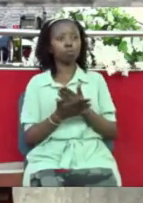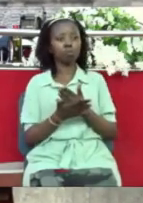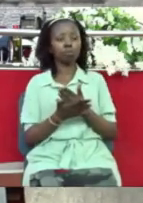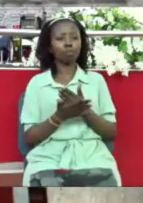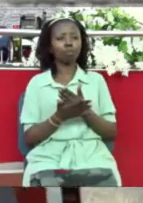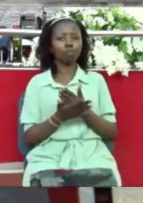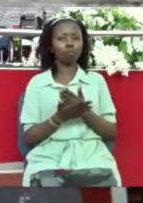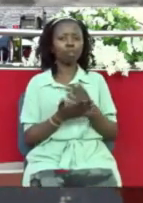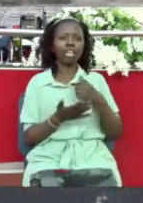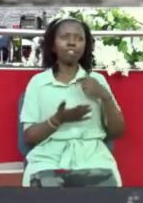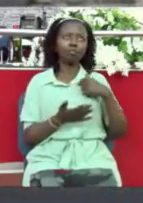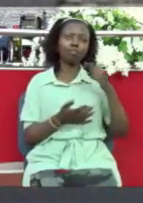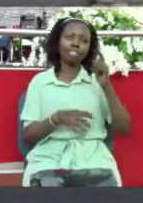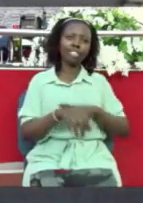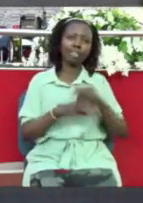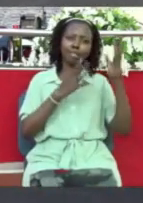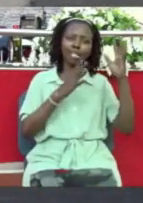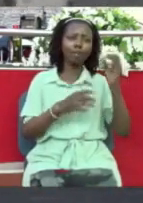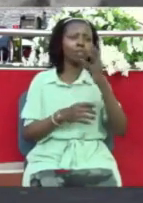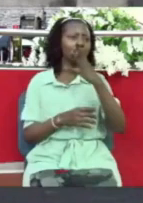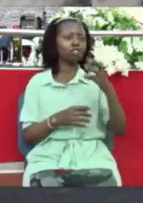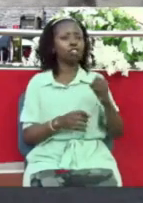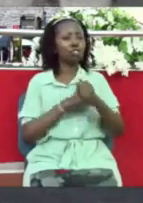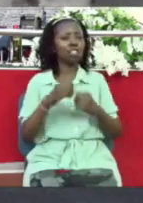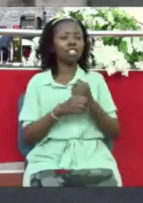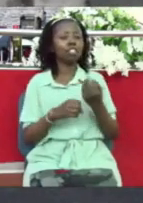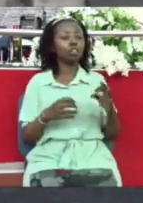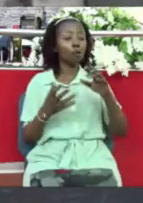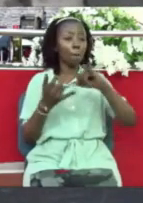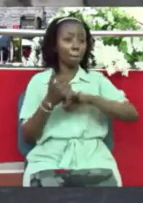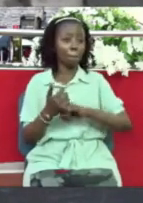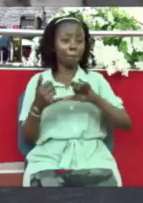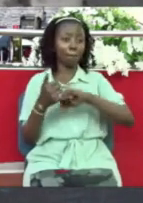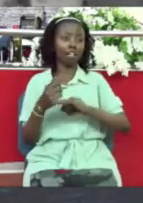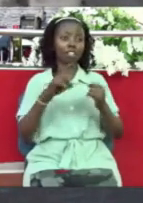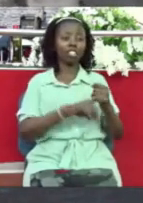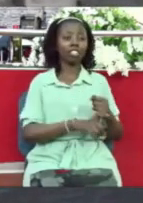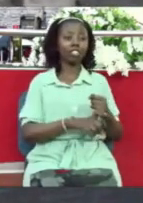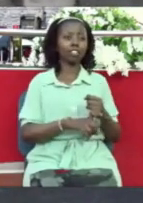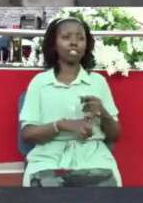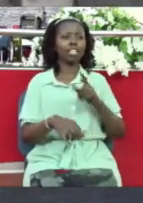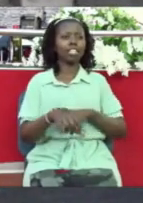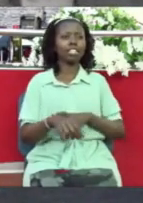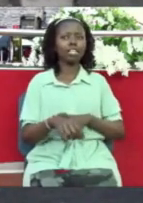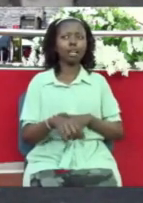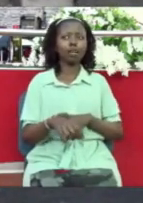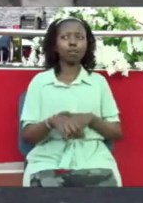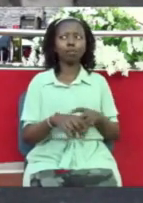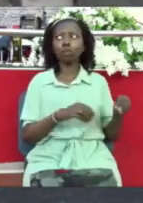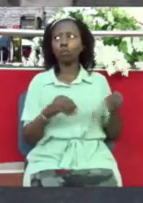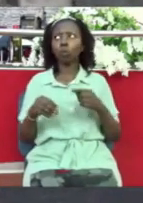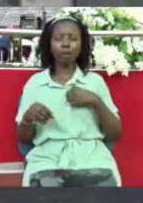You know, as I celebrated 40 years of marriage, myself, when I took myself to a little